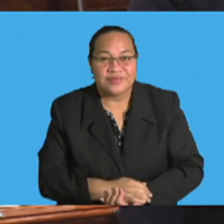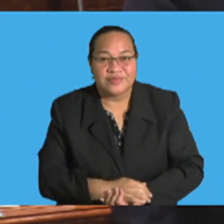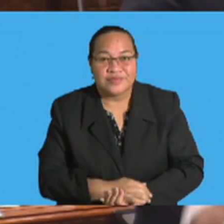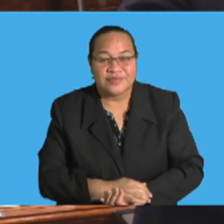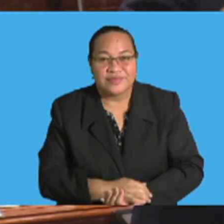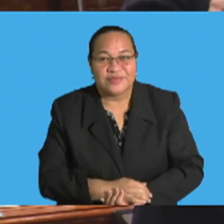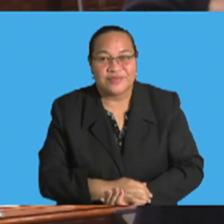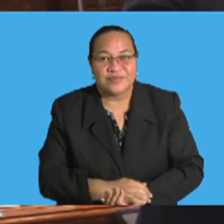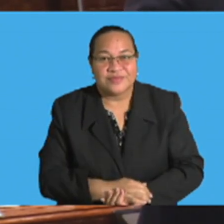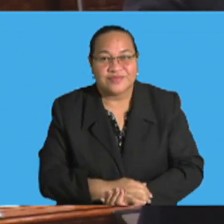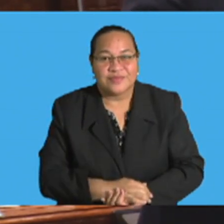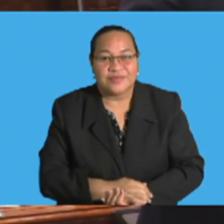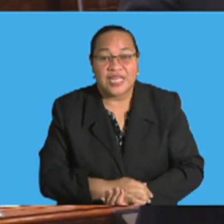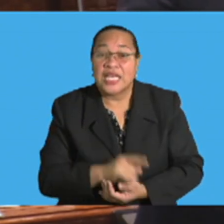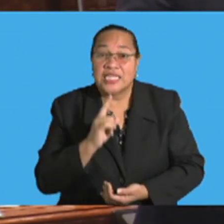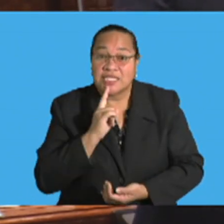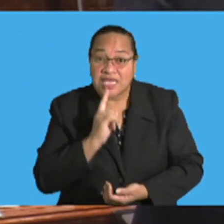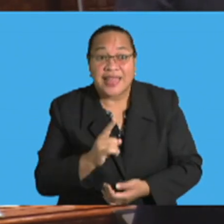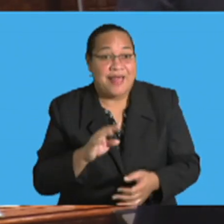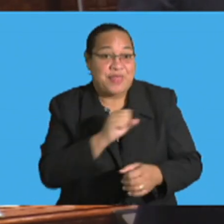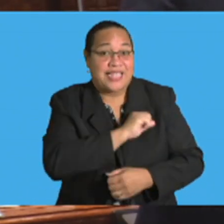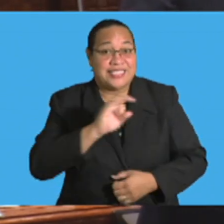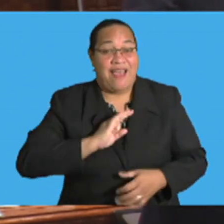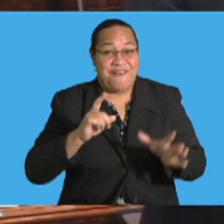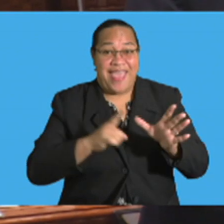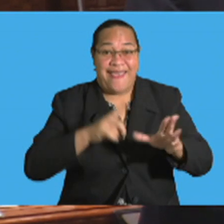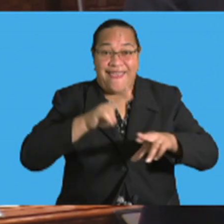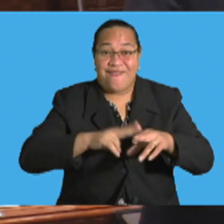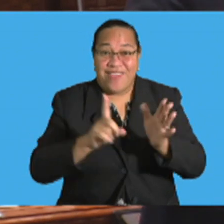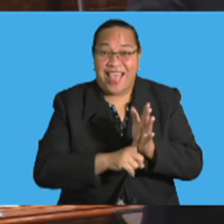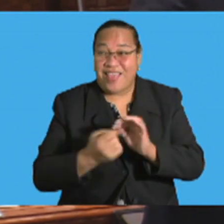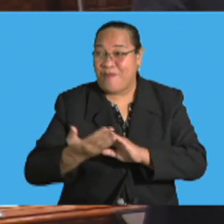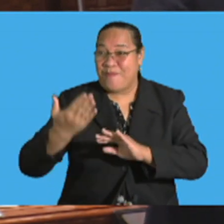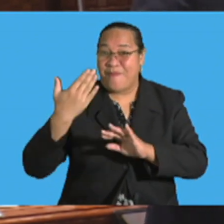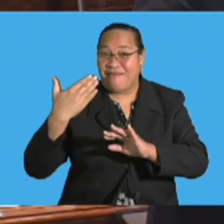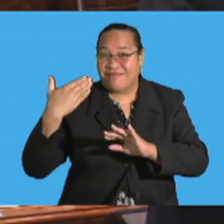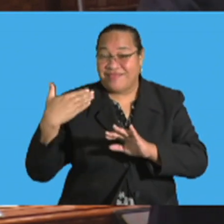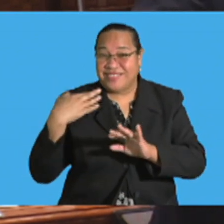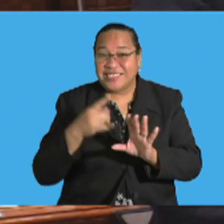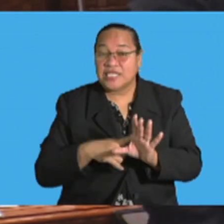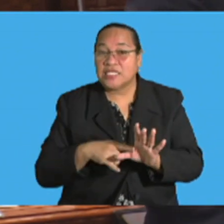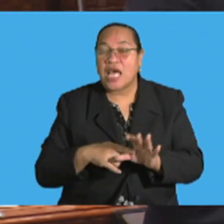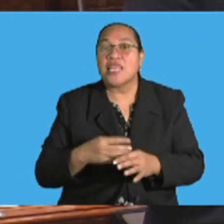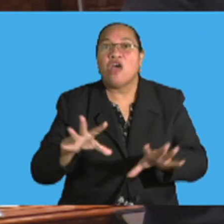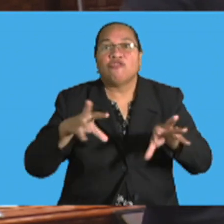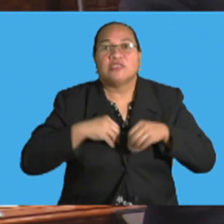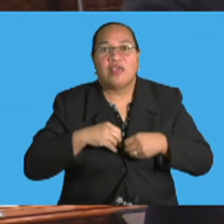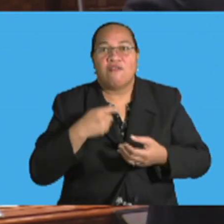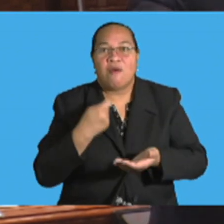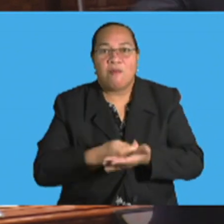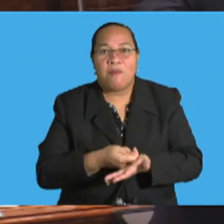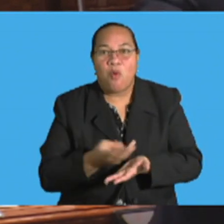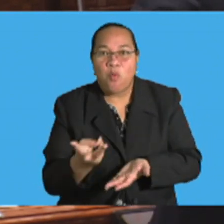that the staff of AFL in the past few years have received enormous pay increases. The